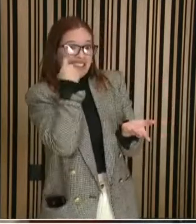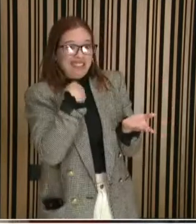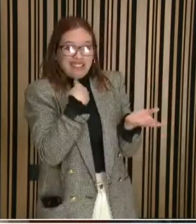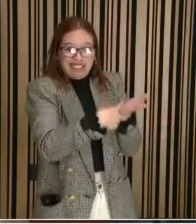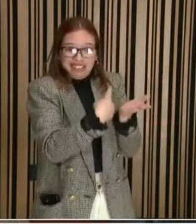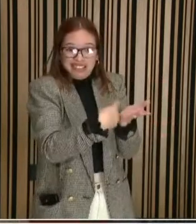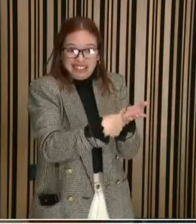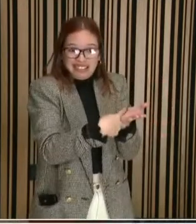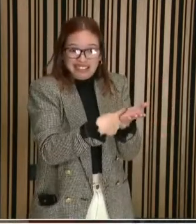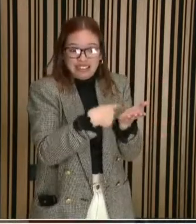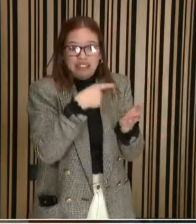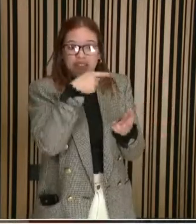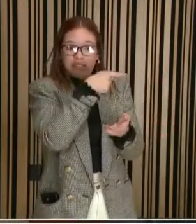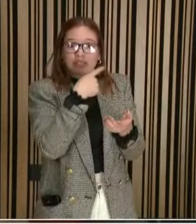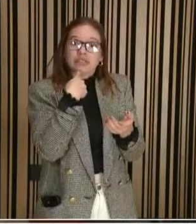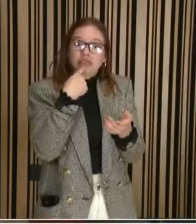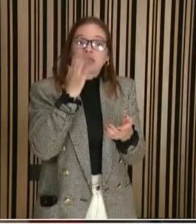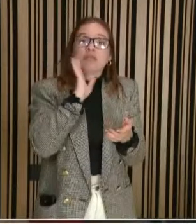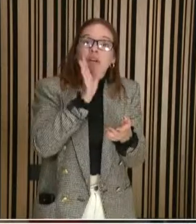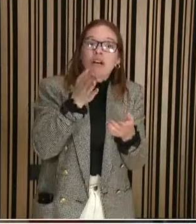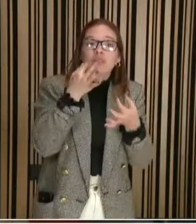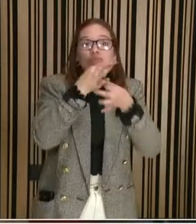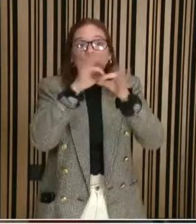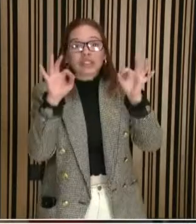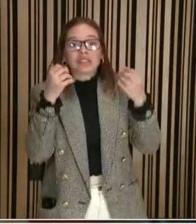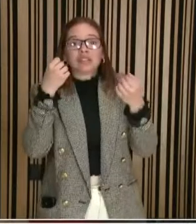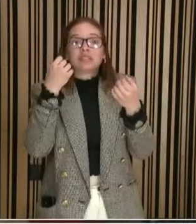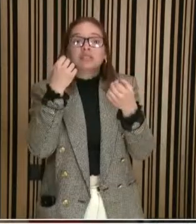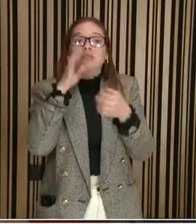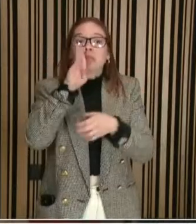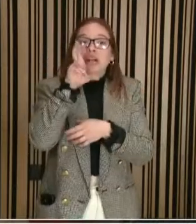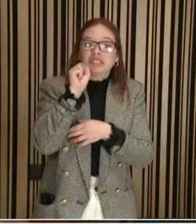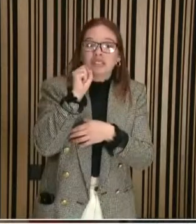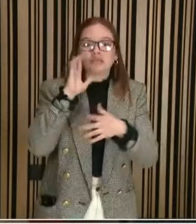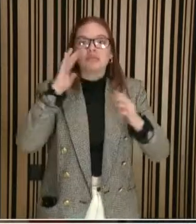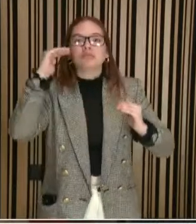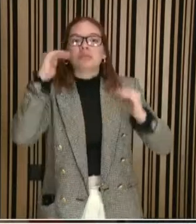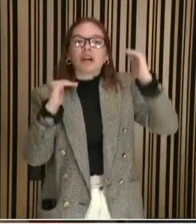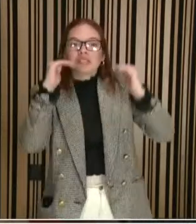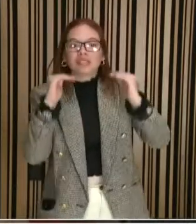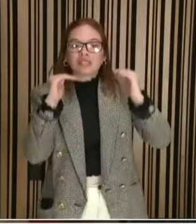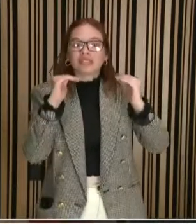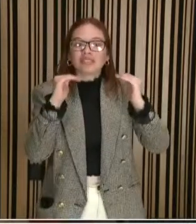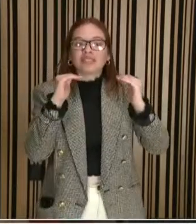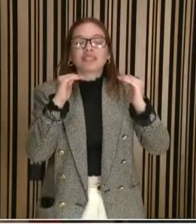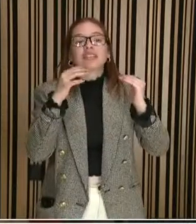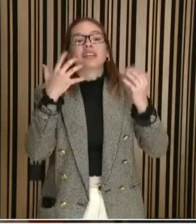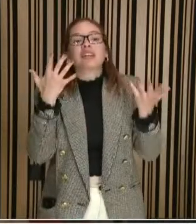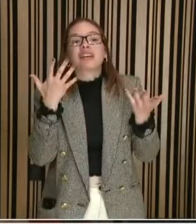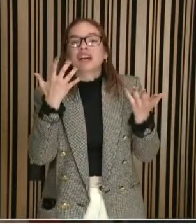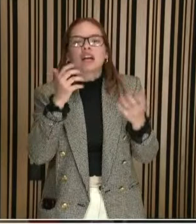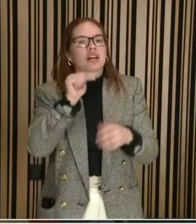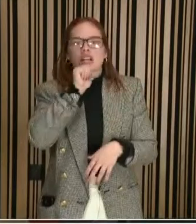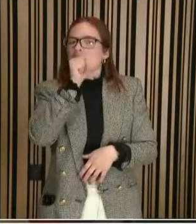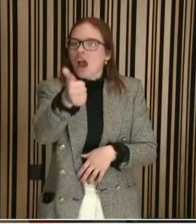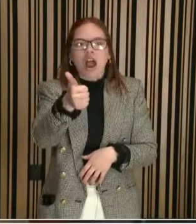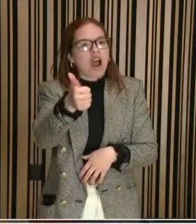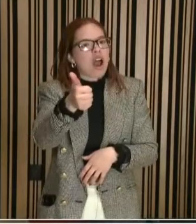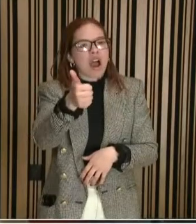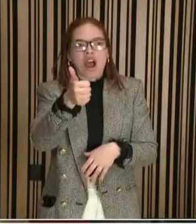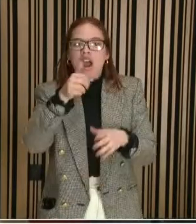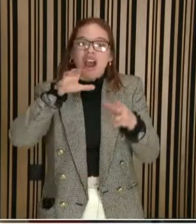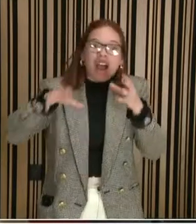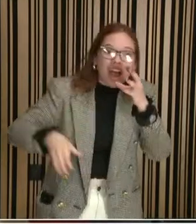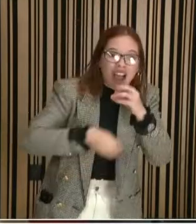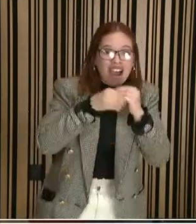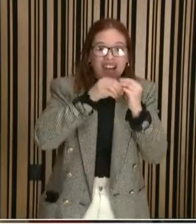would offset Kids Ride Free and not be additive to the $26 million we already spend on Kids Ride